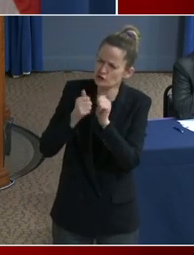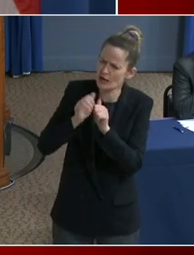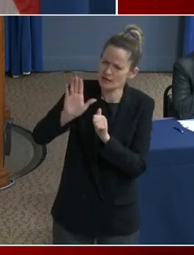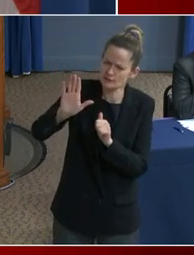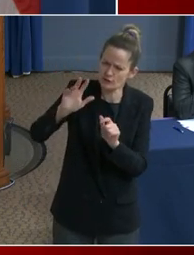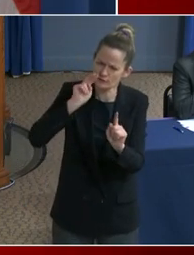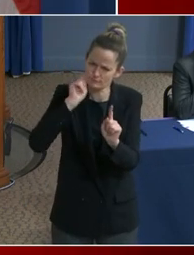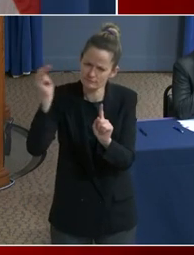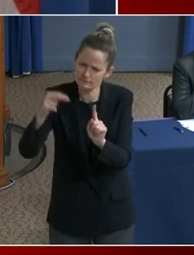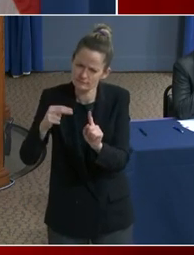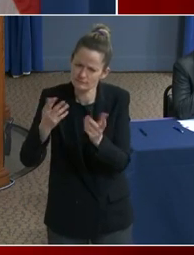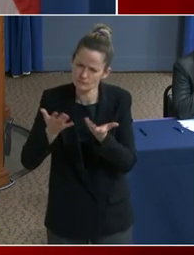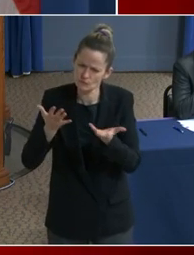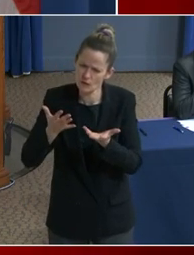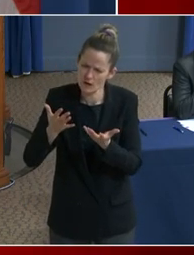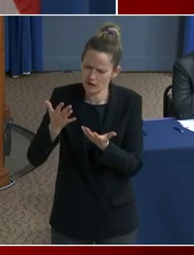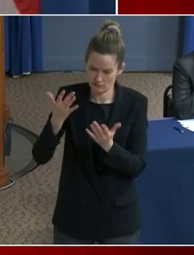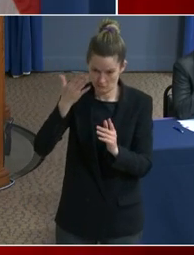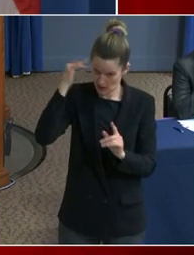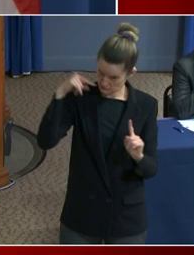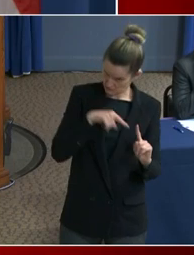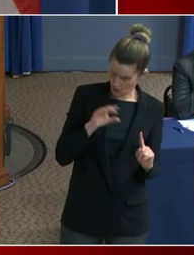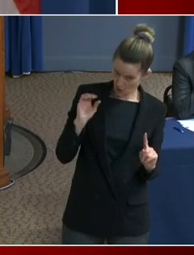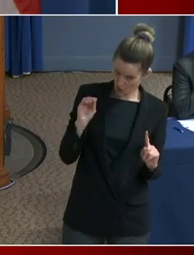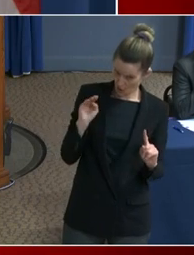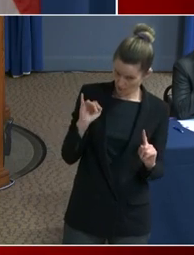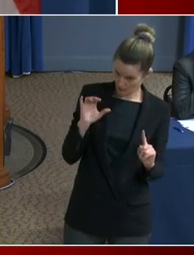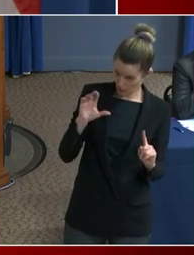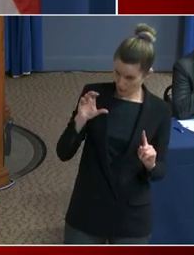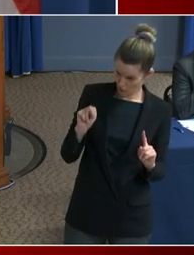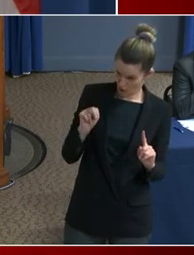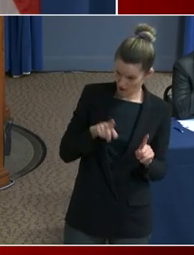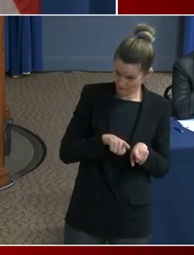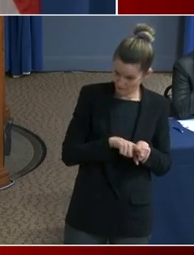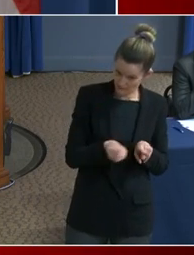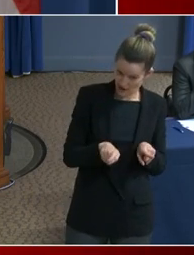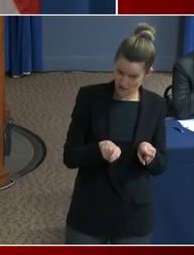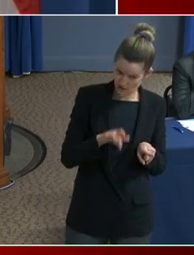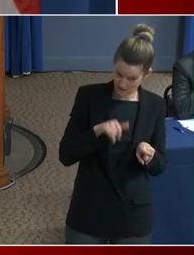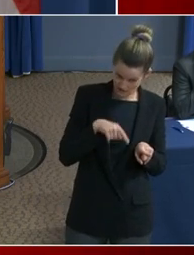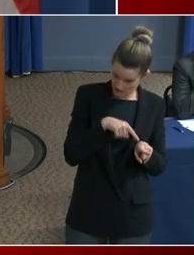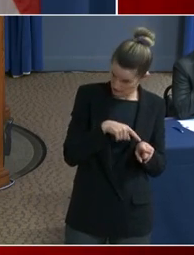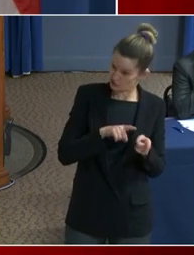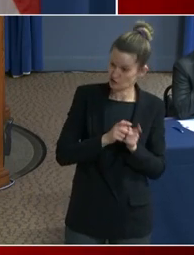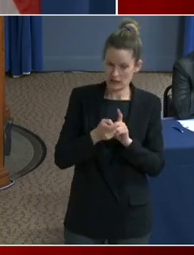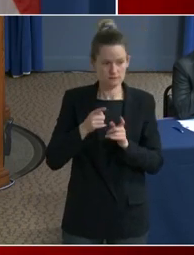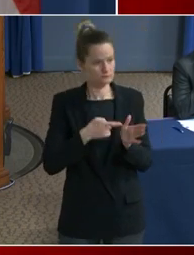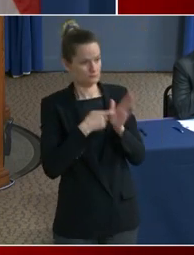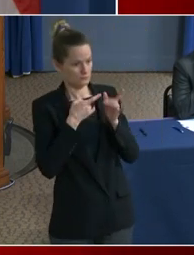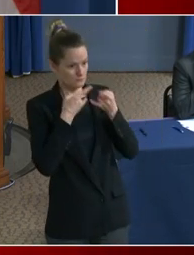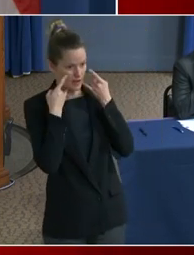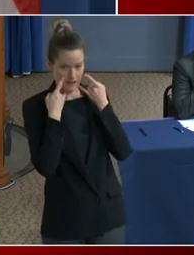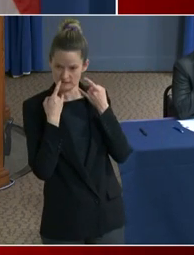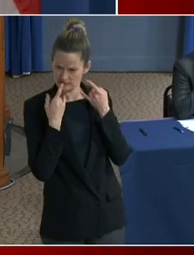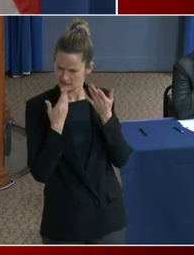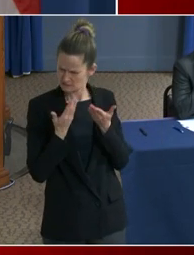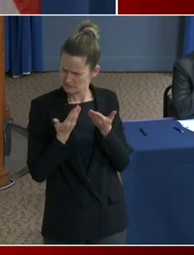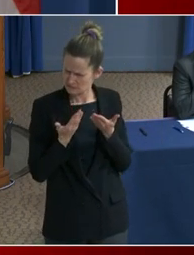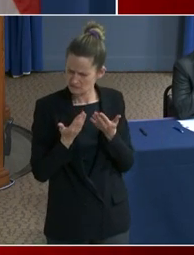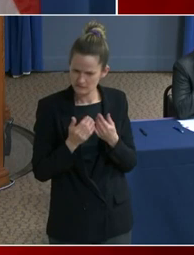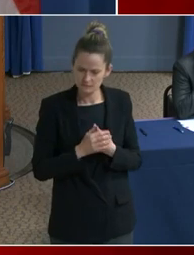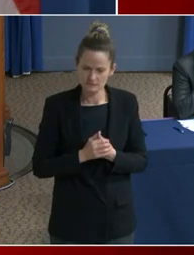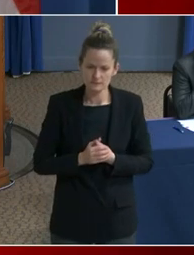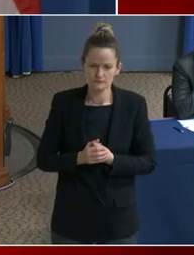Is that why we're now having this advisory recommending masks rather than saying judge your own risk? The